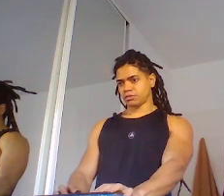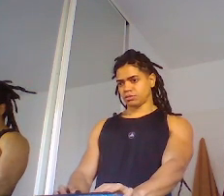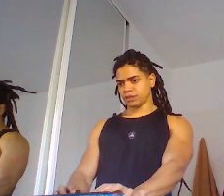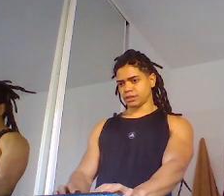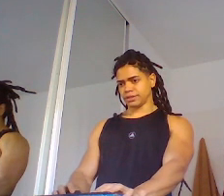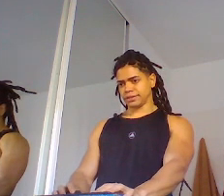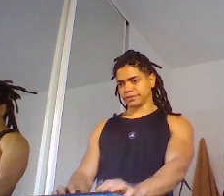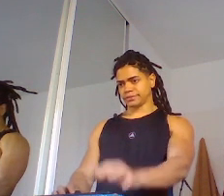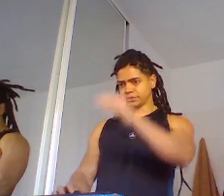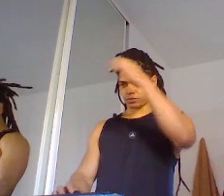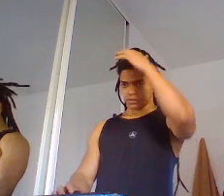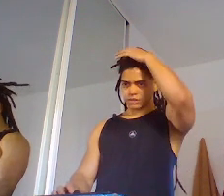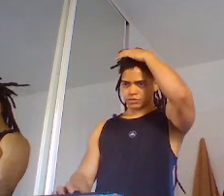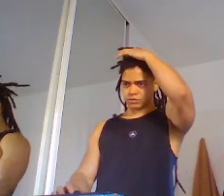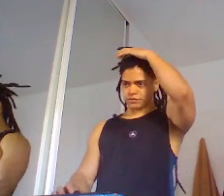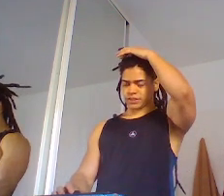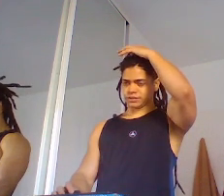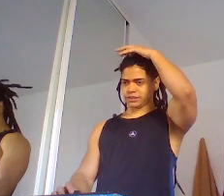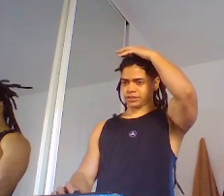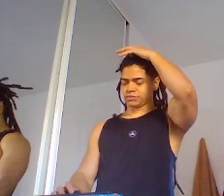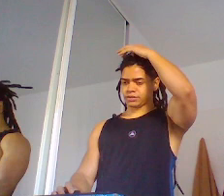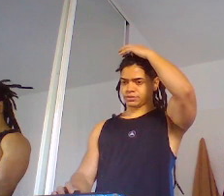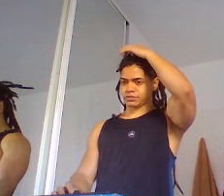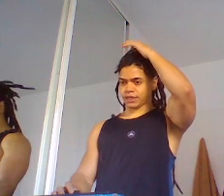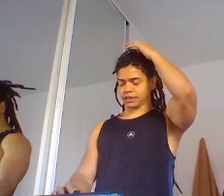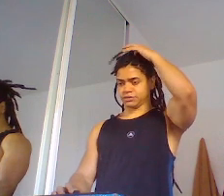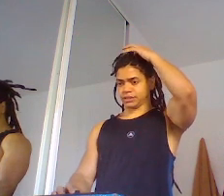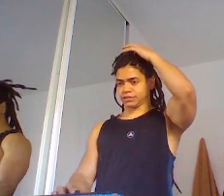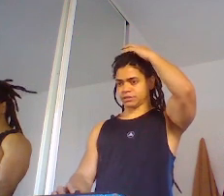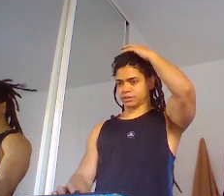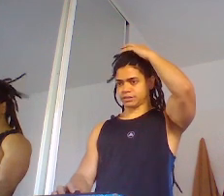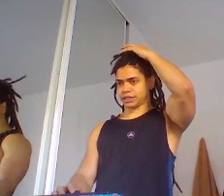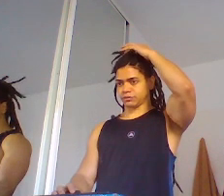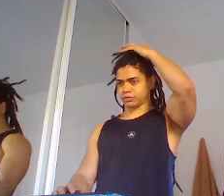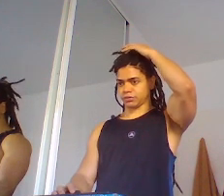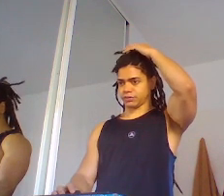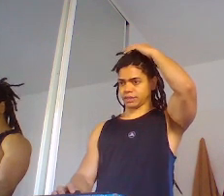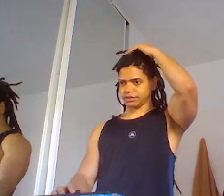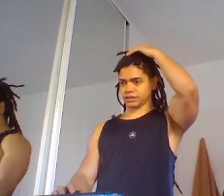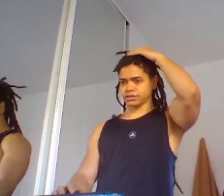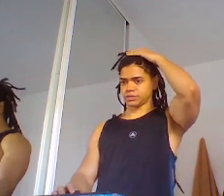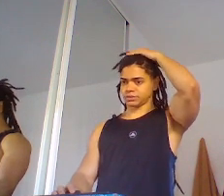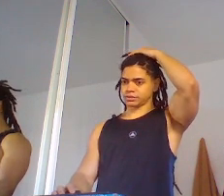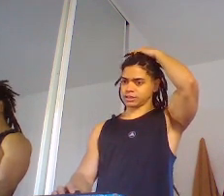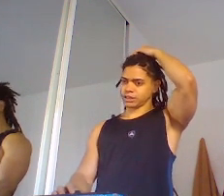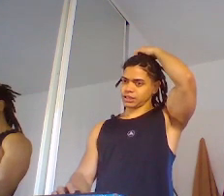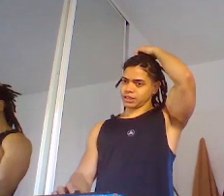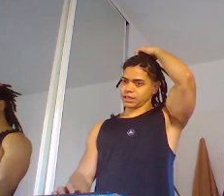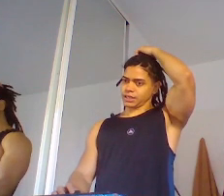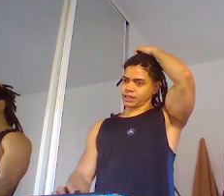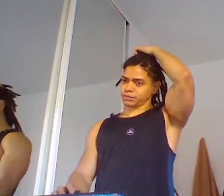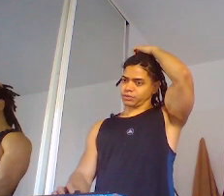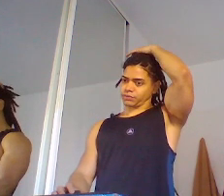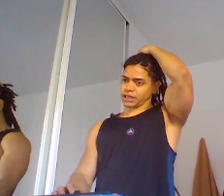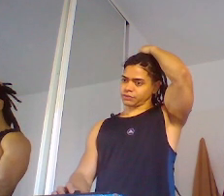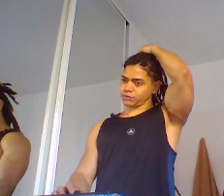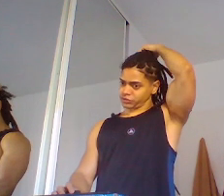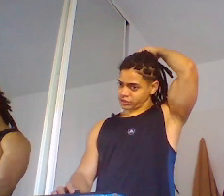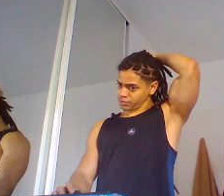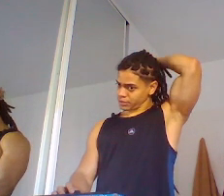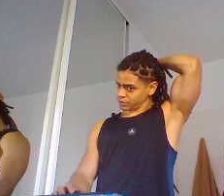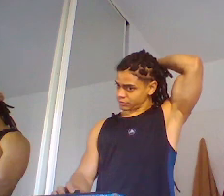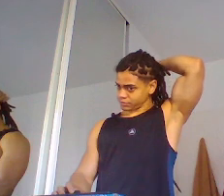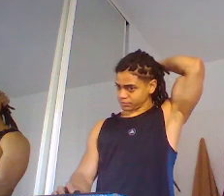So now looking at this, okay, so investing activities, financing activities, cash flow from financing activities. Example of cash